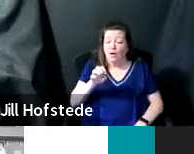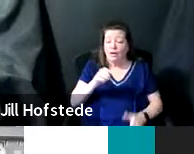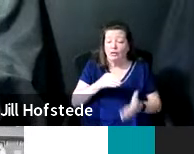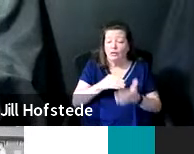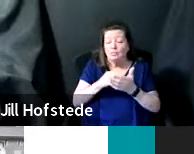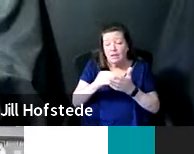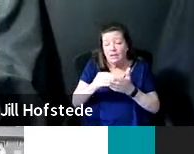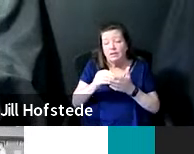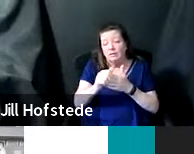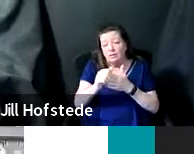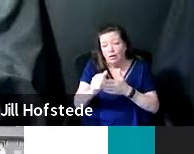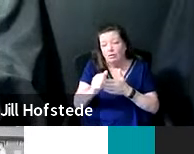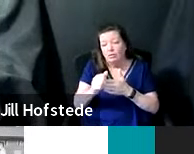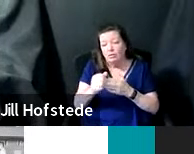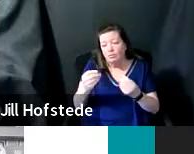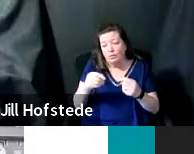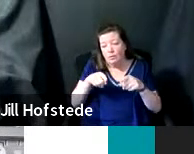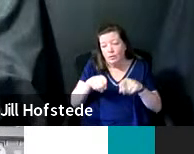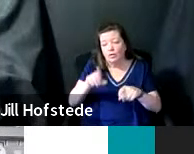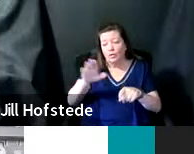property during their internment.